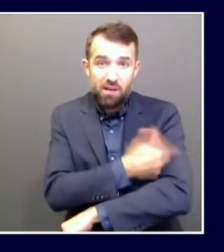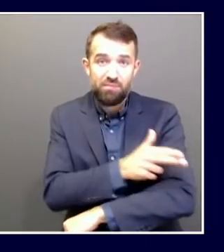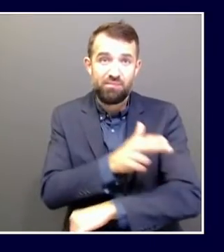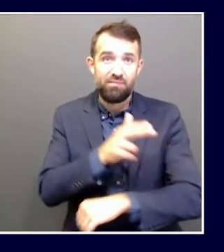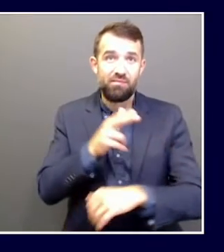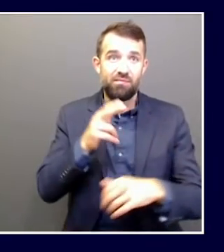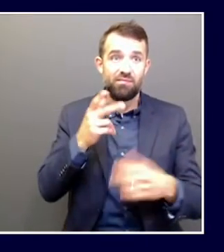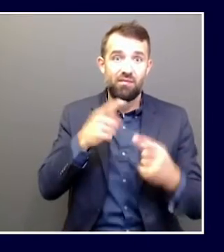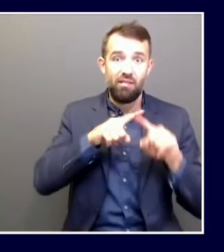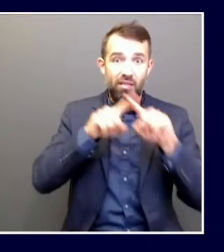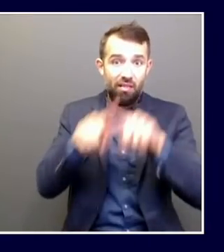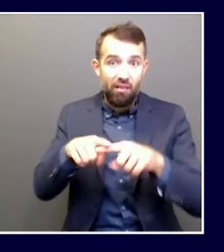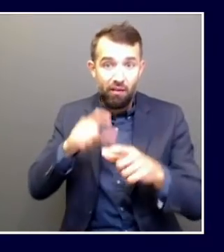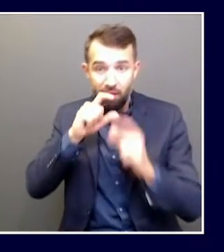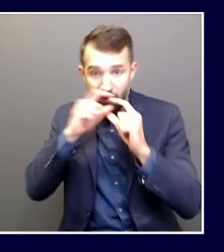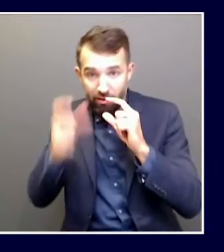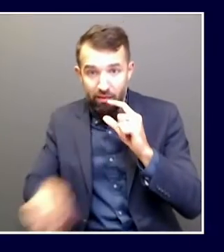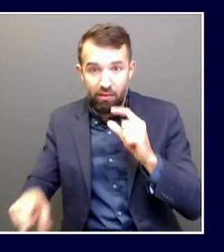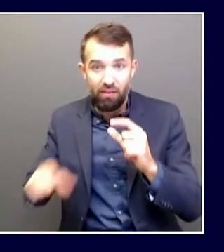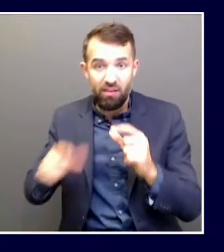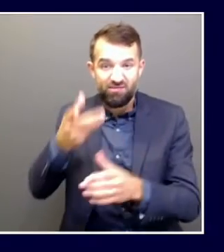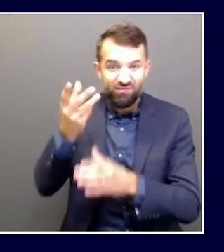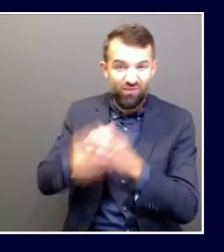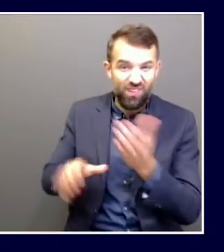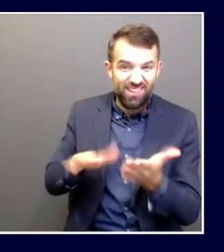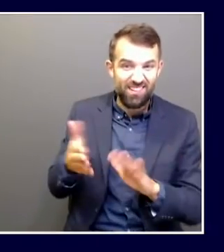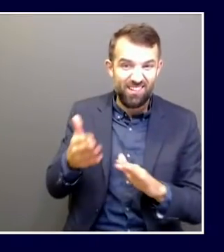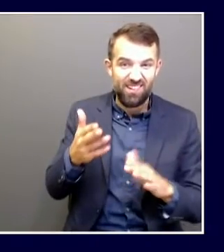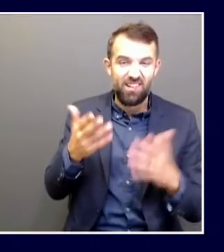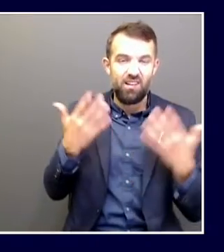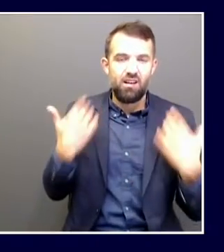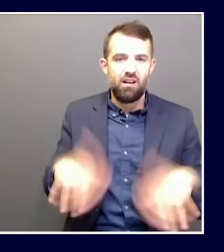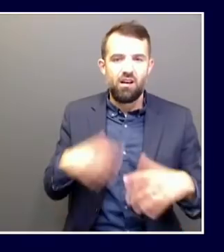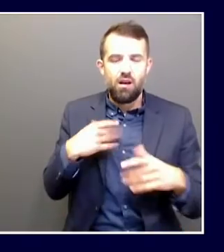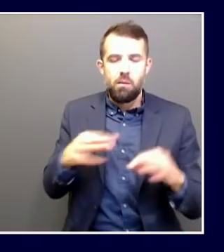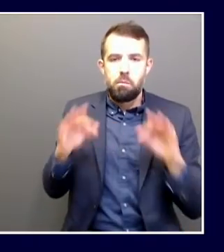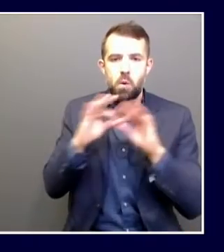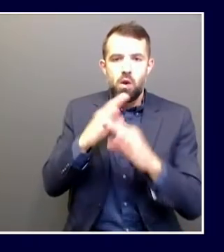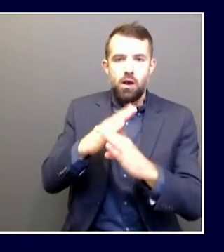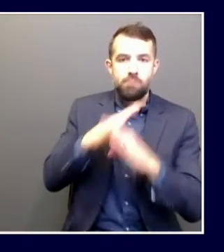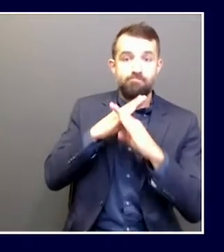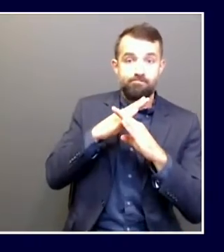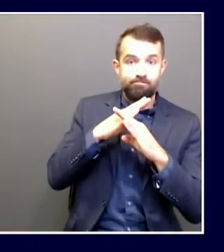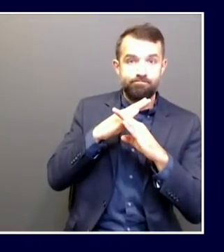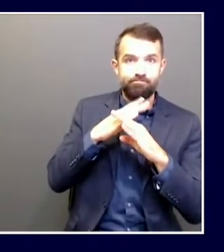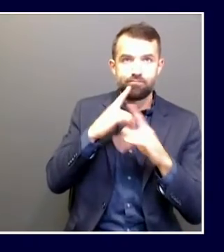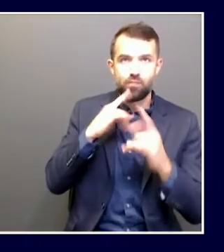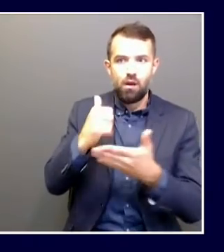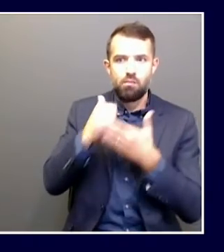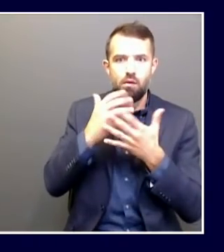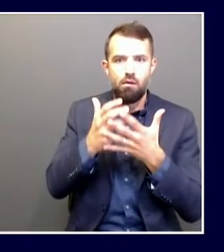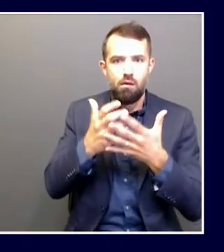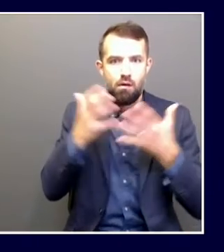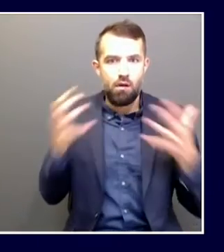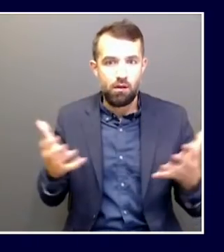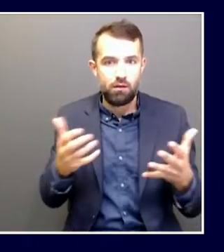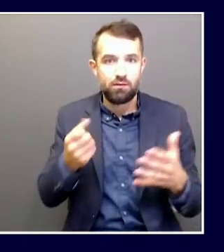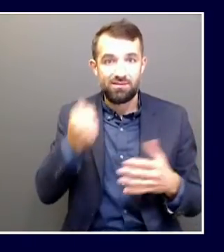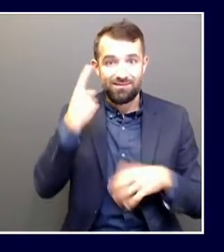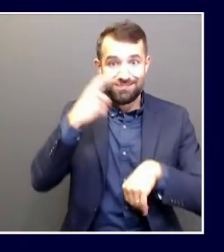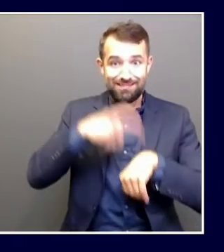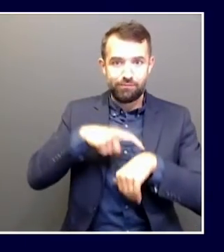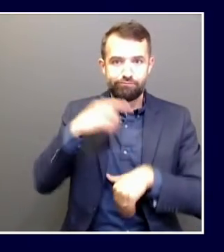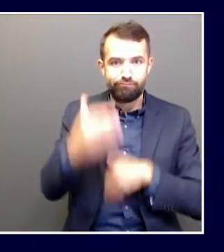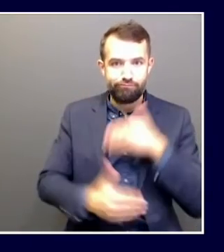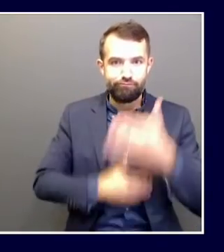That being said, although the vaccines remain effective, because we know the passage of time plus the Delta variant